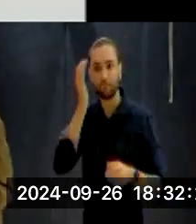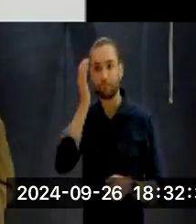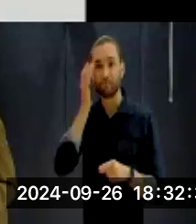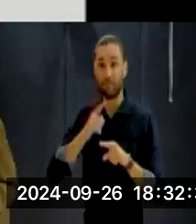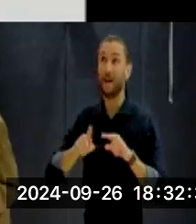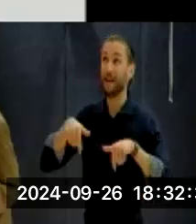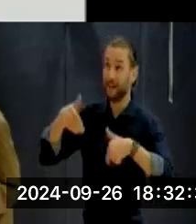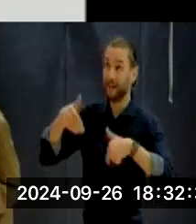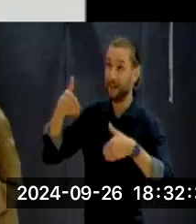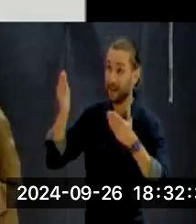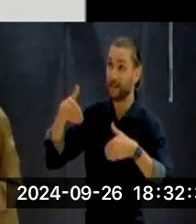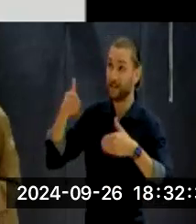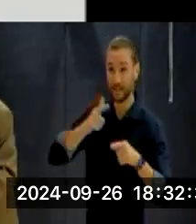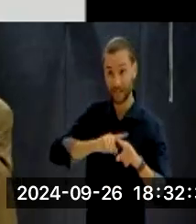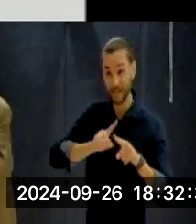into the master plan on aging.